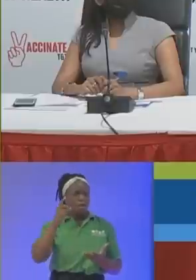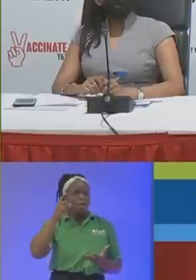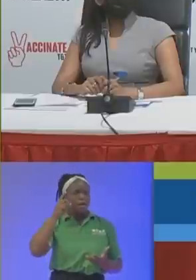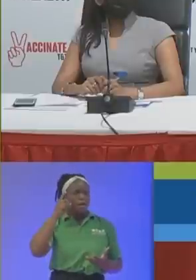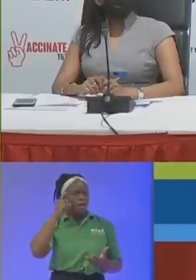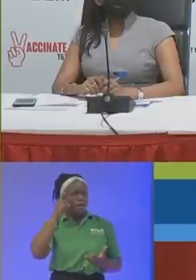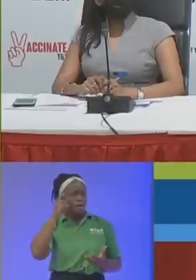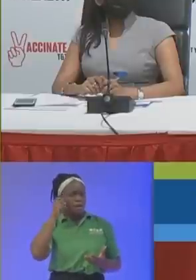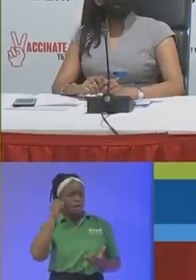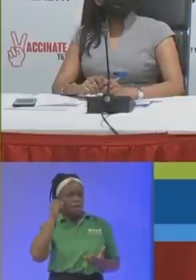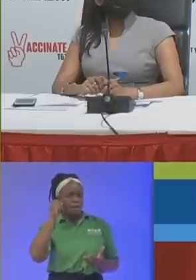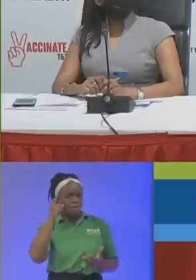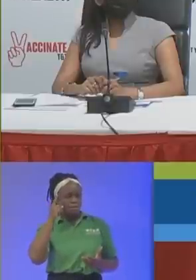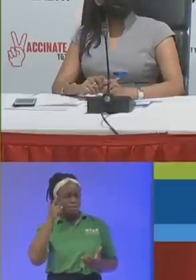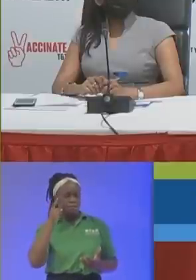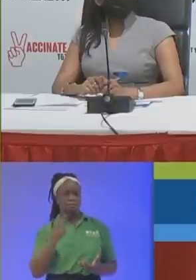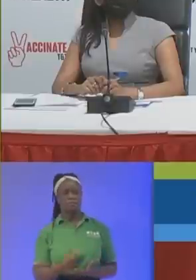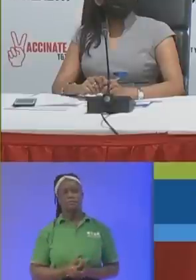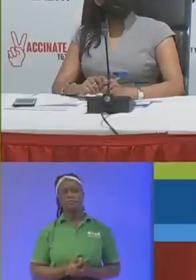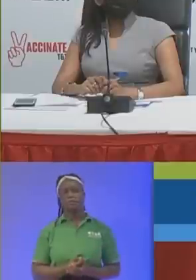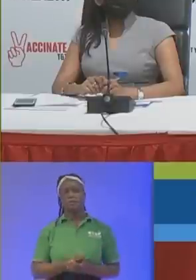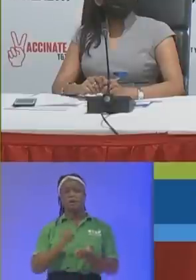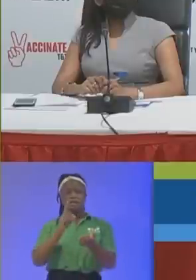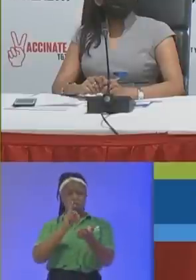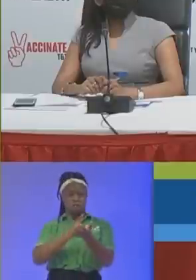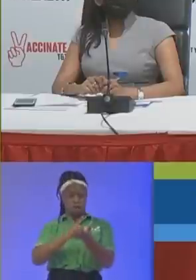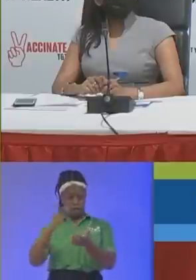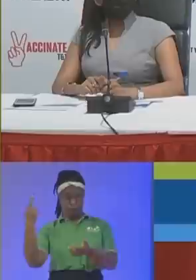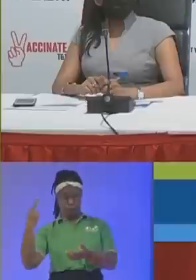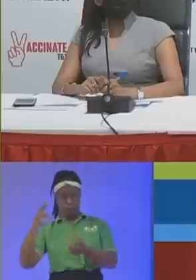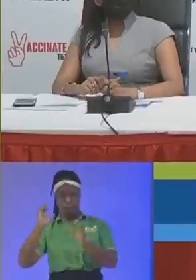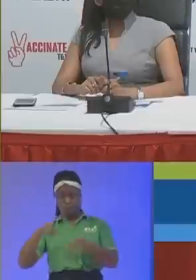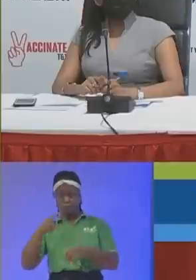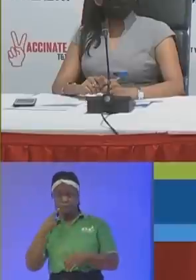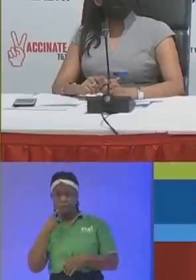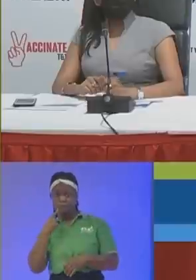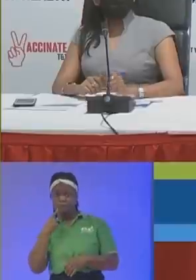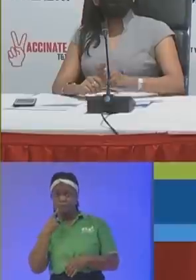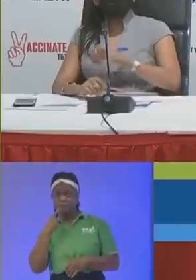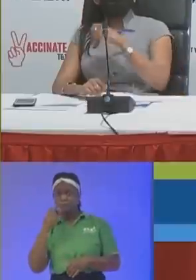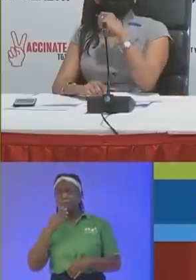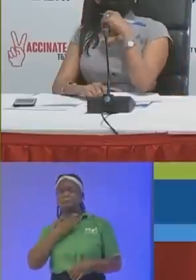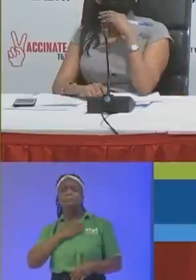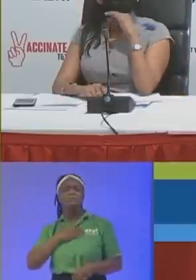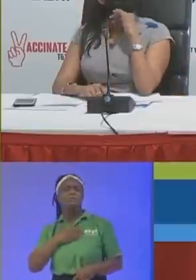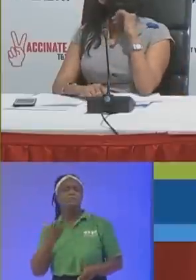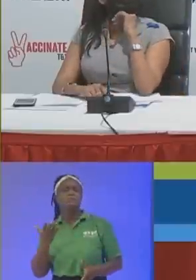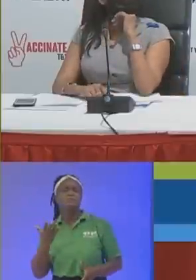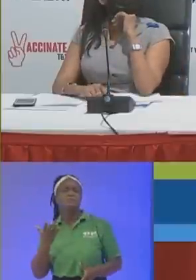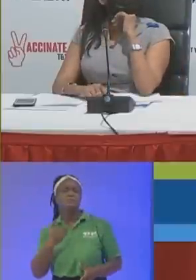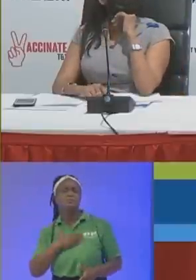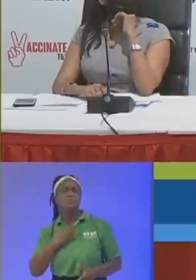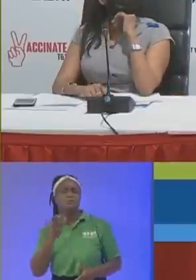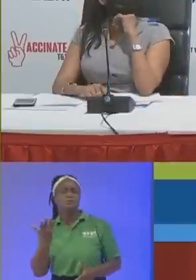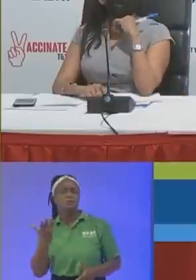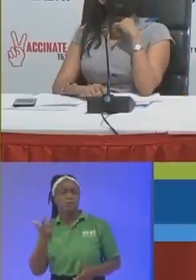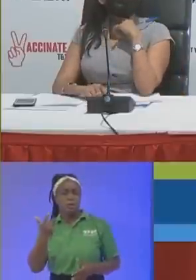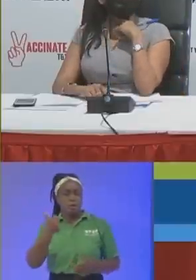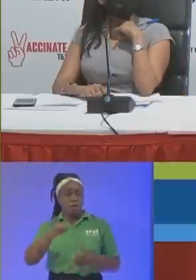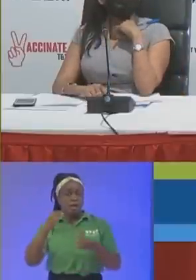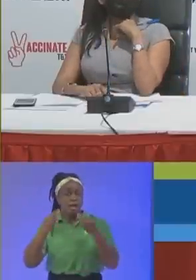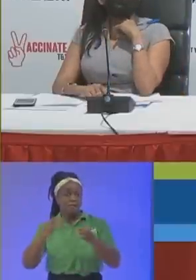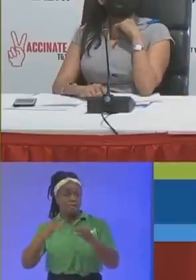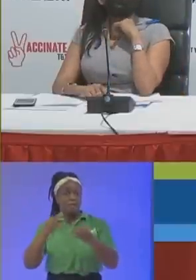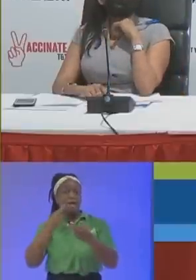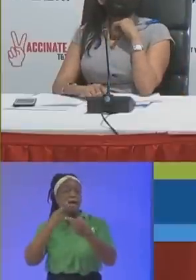ACP. Dr. Abdul Richards, can you give us any update regarding if you all had any reports from schools